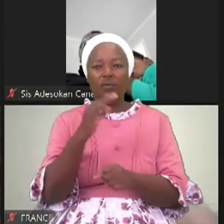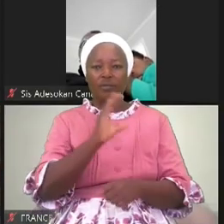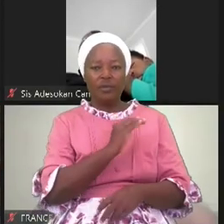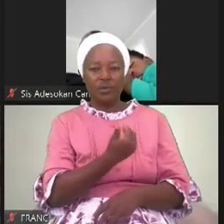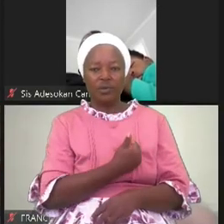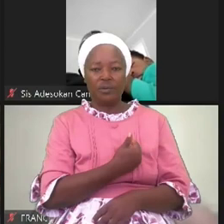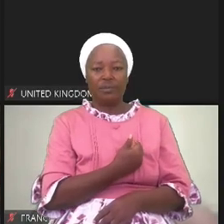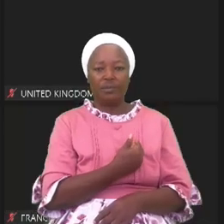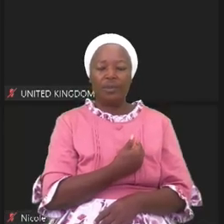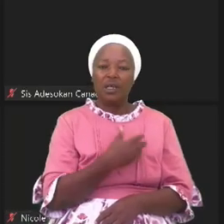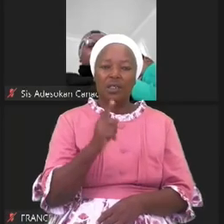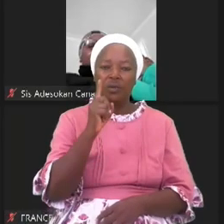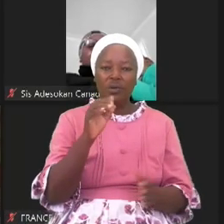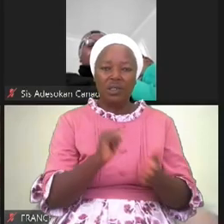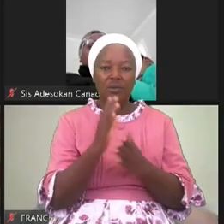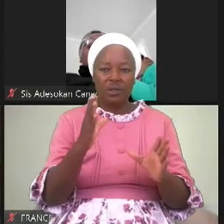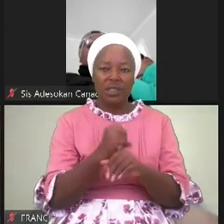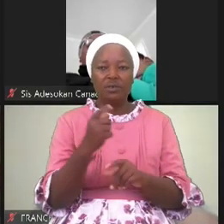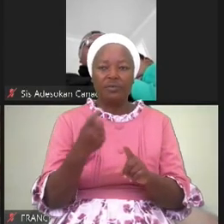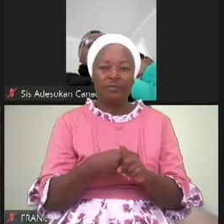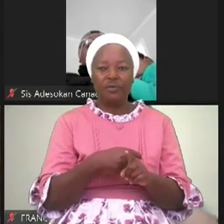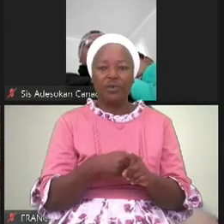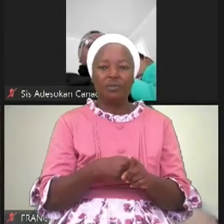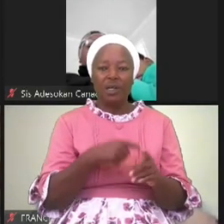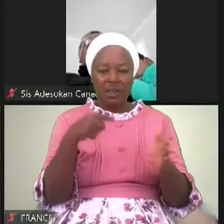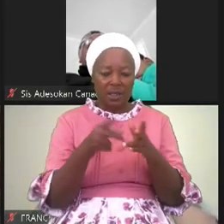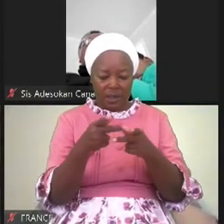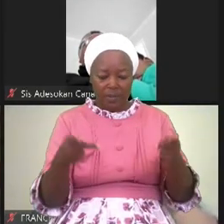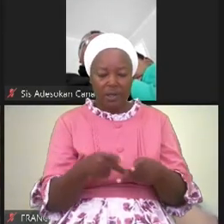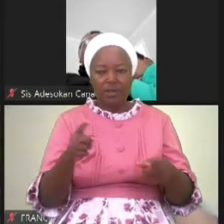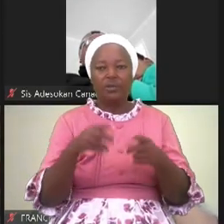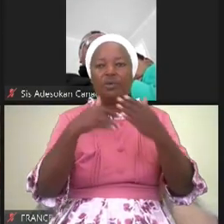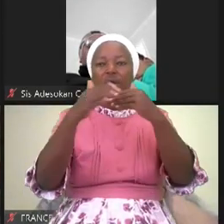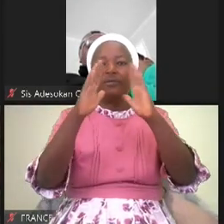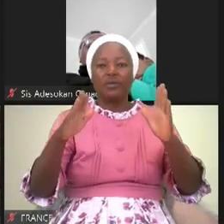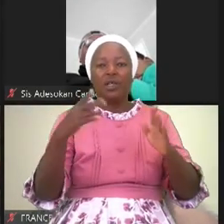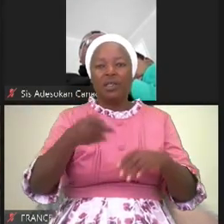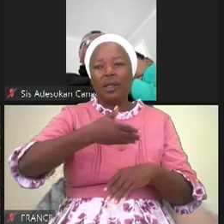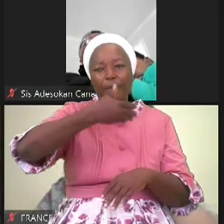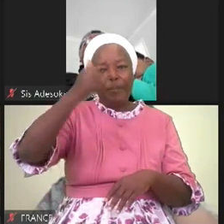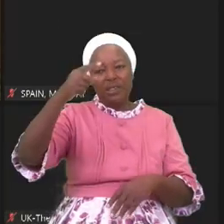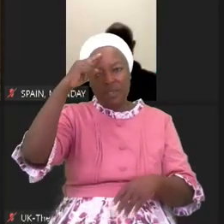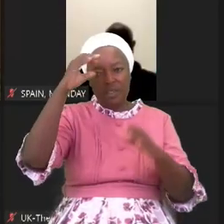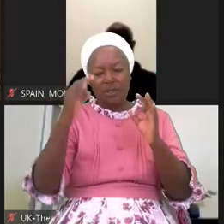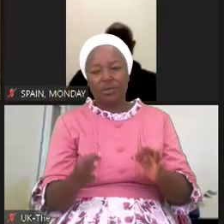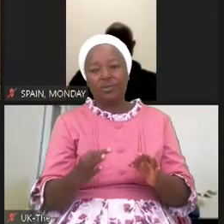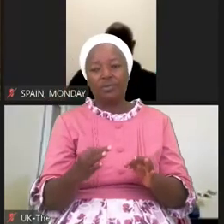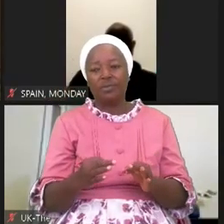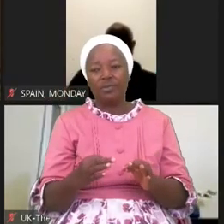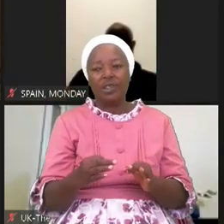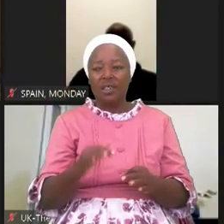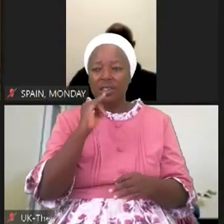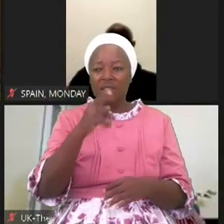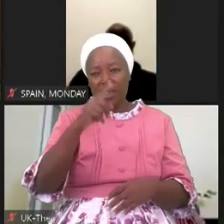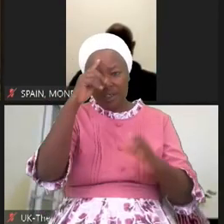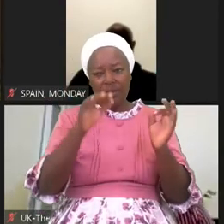to heaven. The best decision is the decision you have taken tonight.